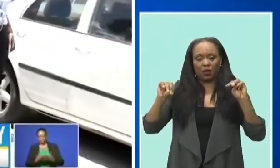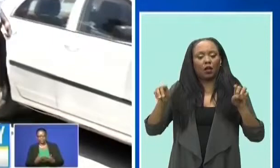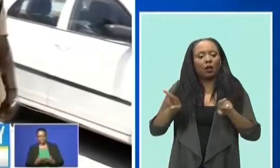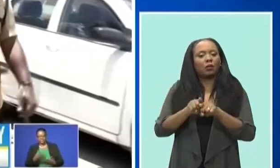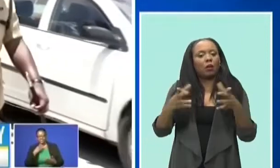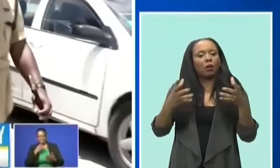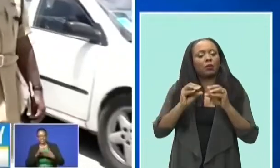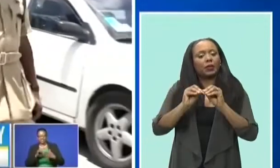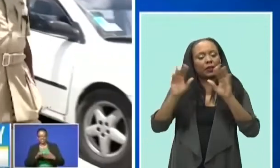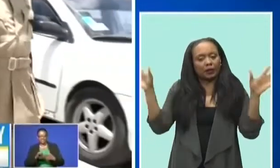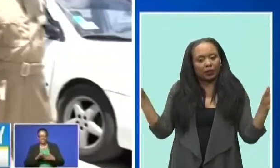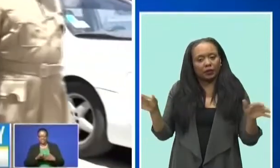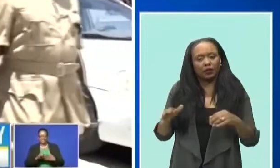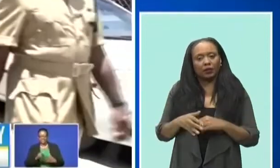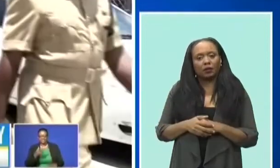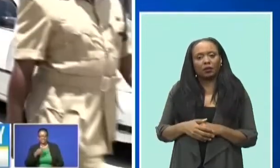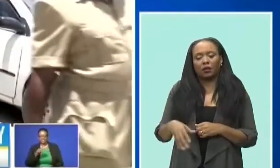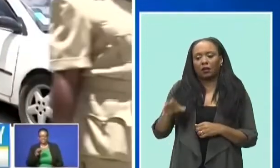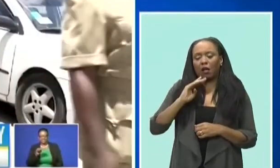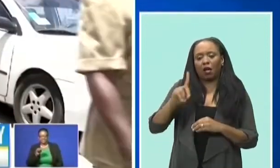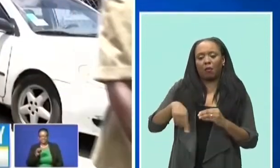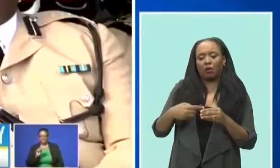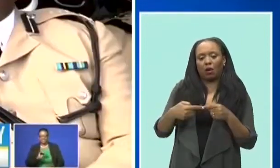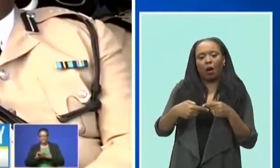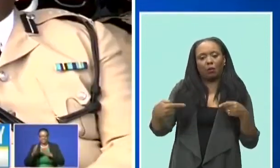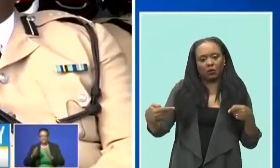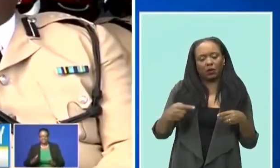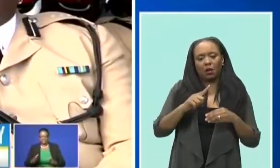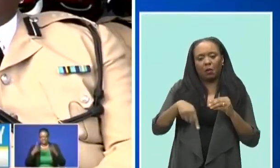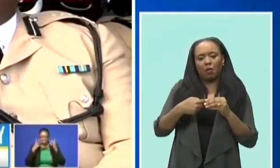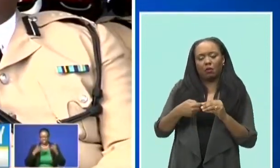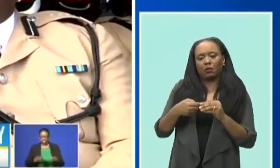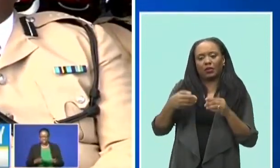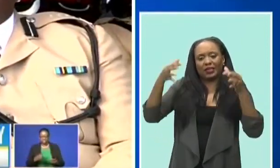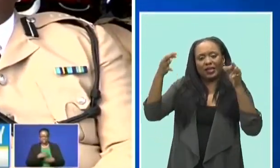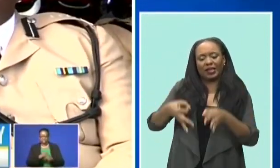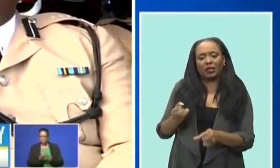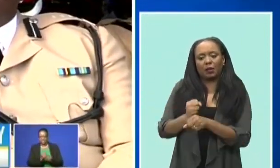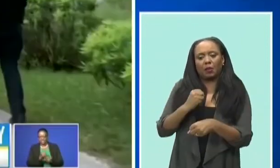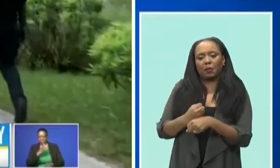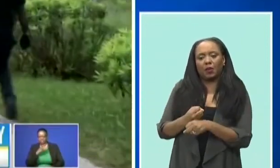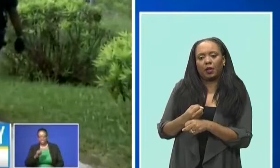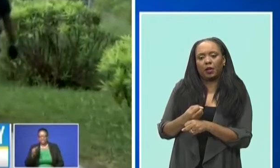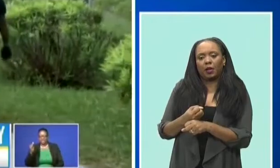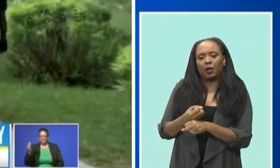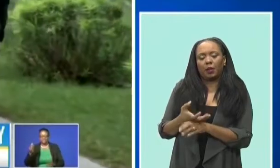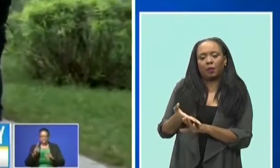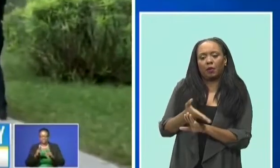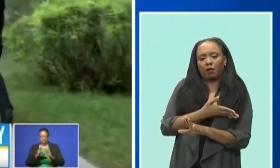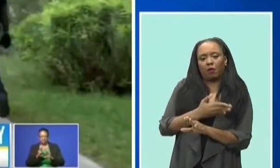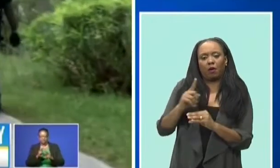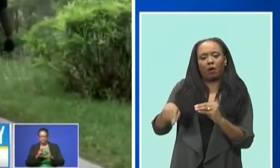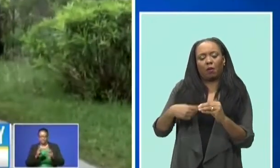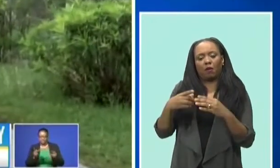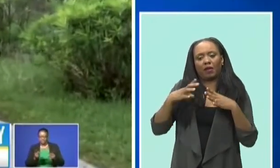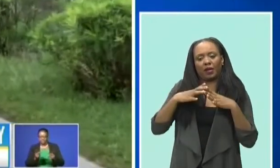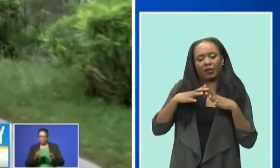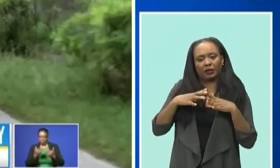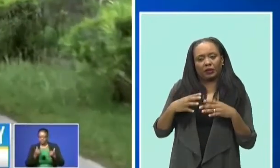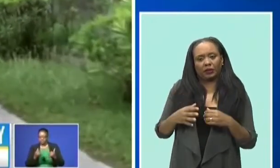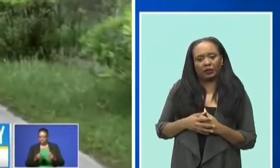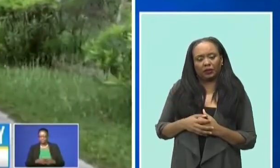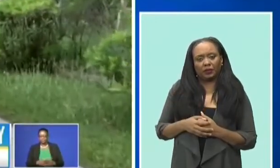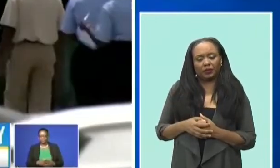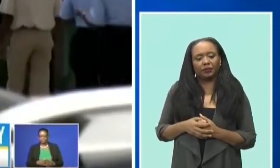the opposition leader's assertion on previous decisions made by his party on vacation leave within the public